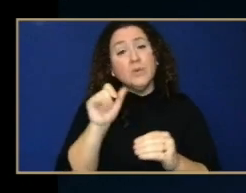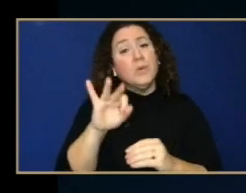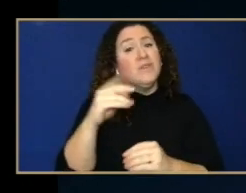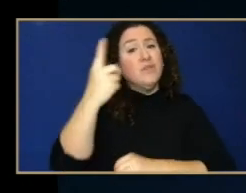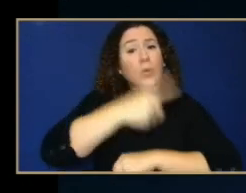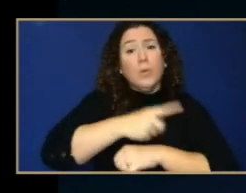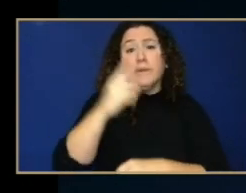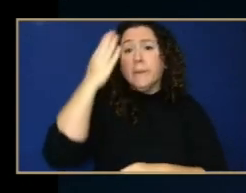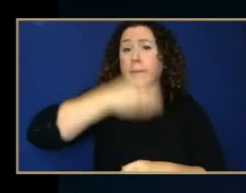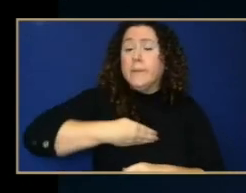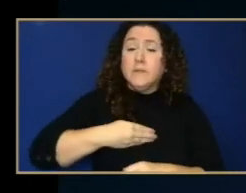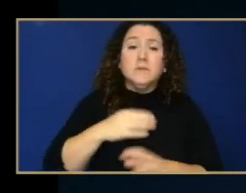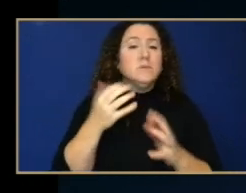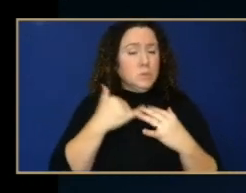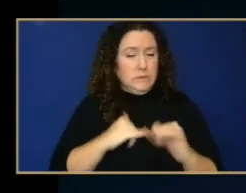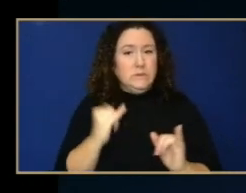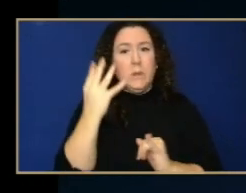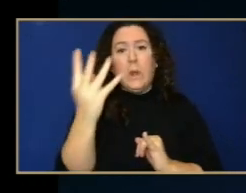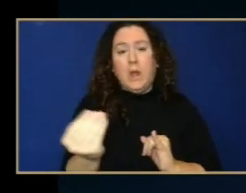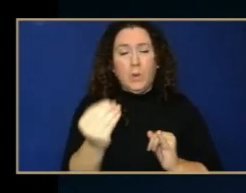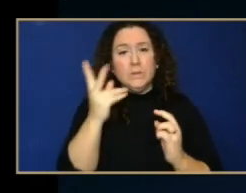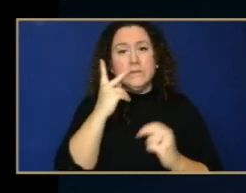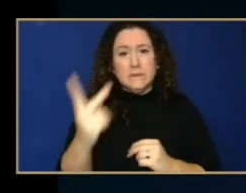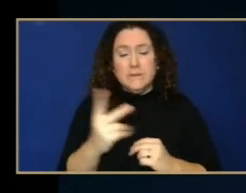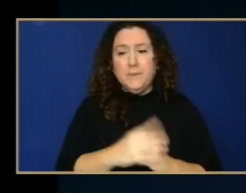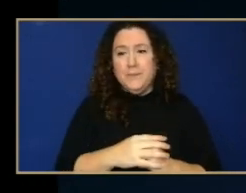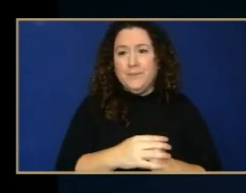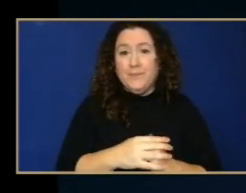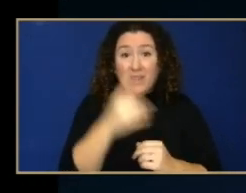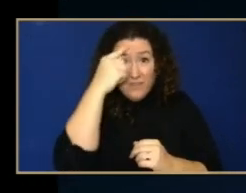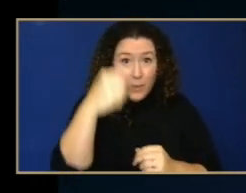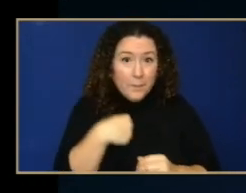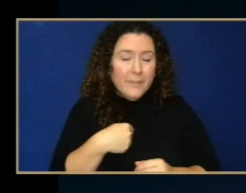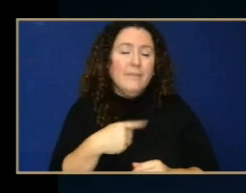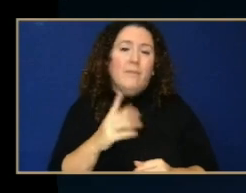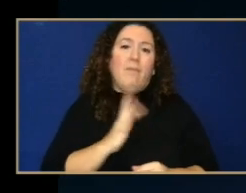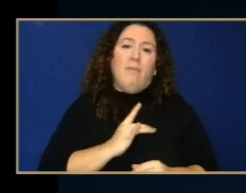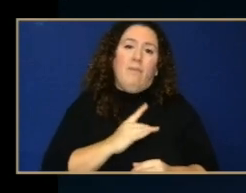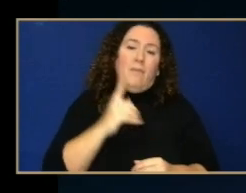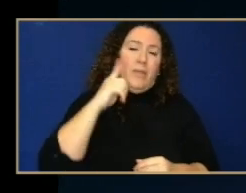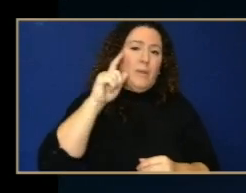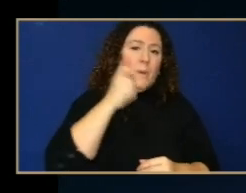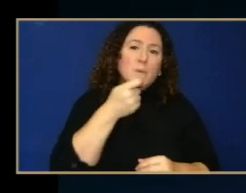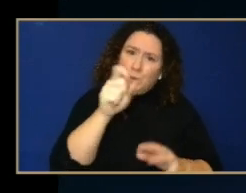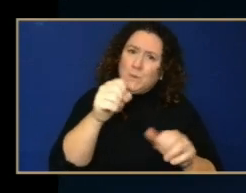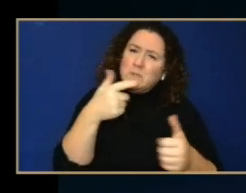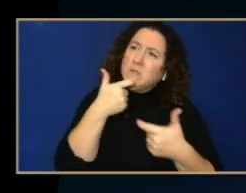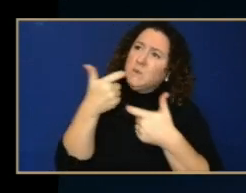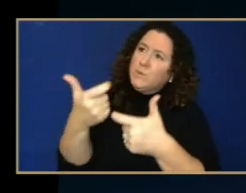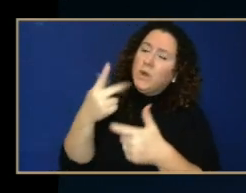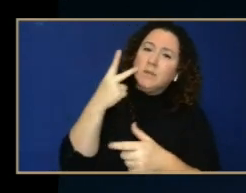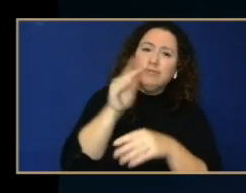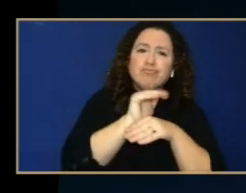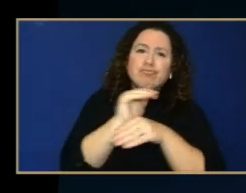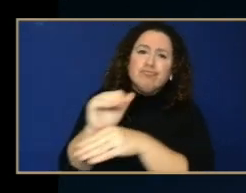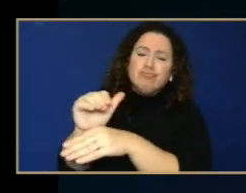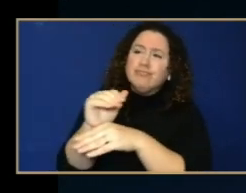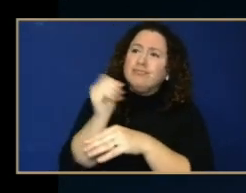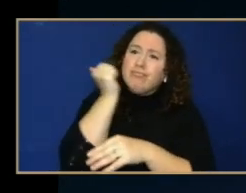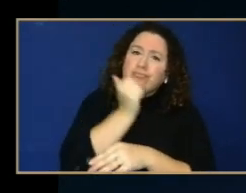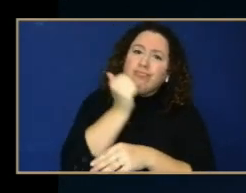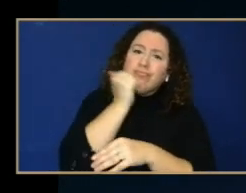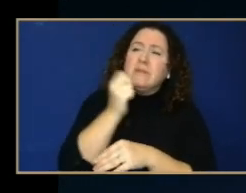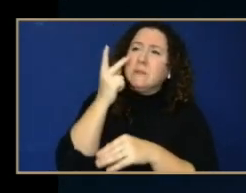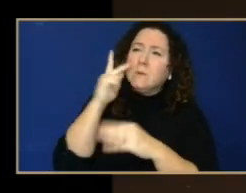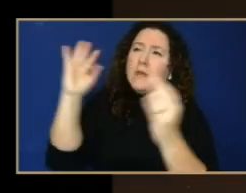one of the neatest things here is seeing the motion of the planets, seeing them come together, and seeing our solar system change as the planets go through their orbits. It's that's just